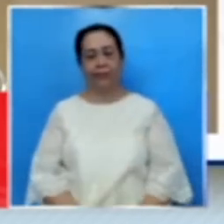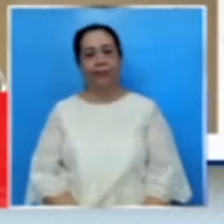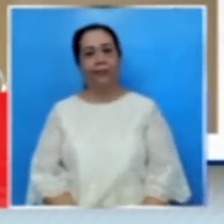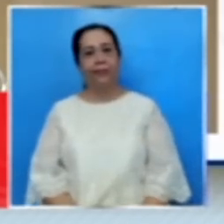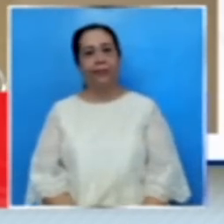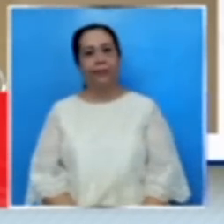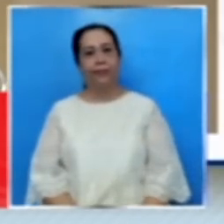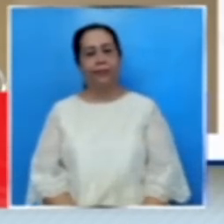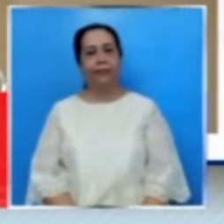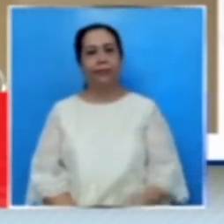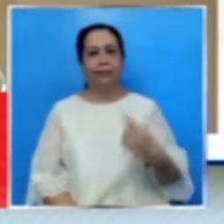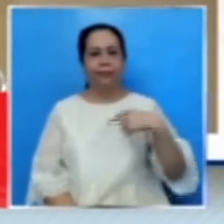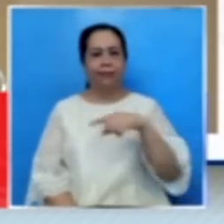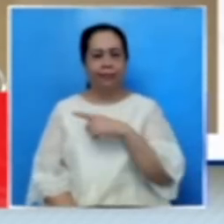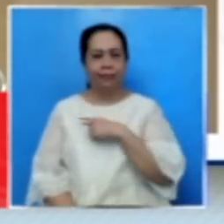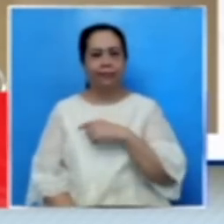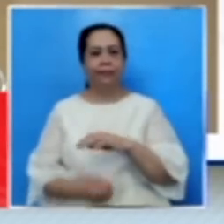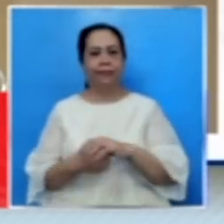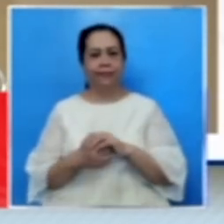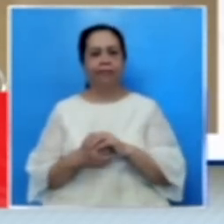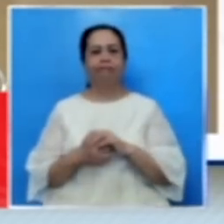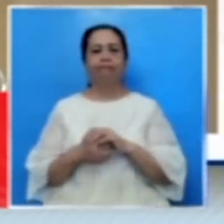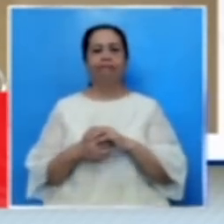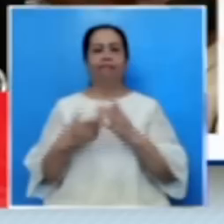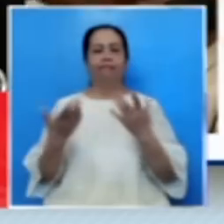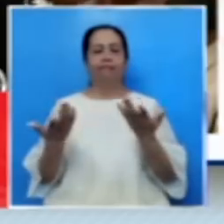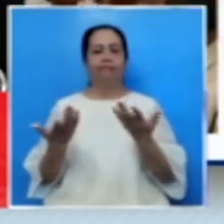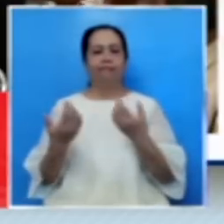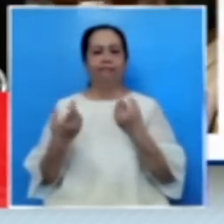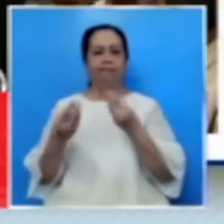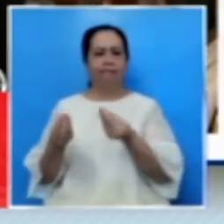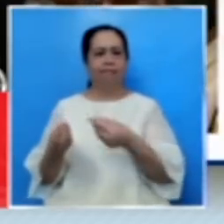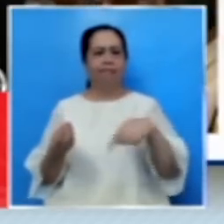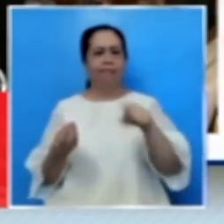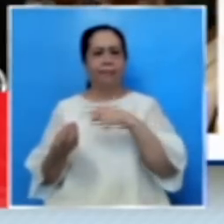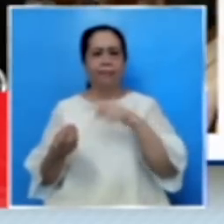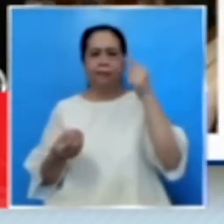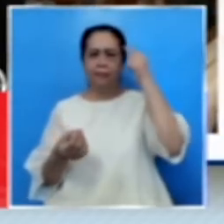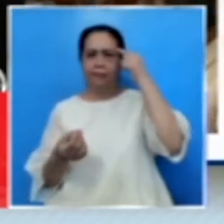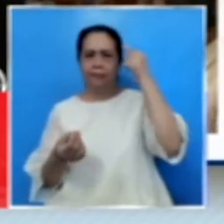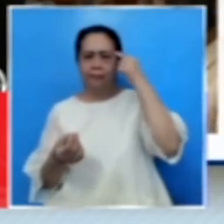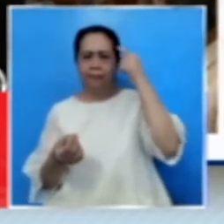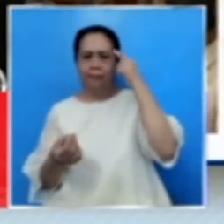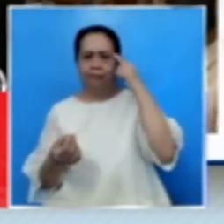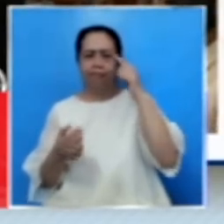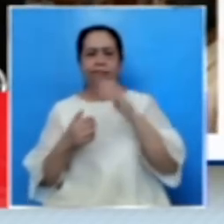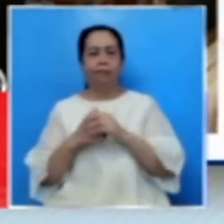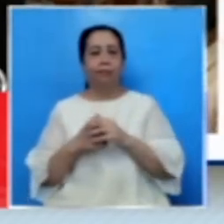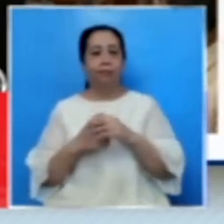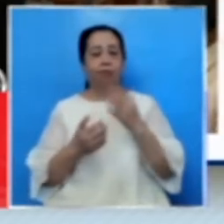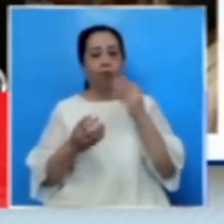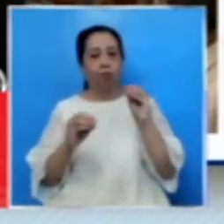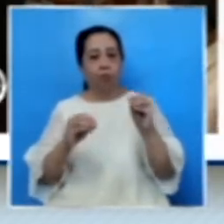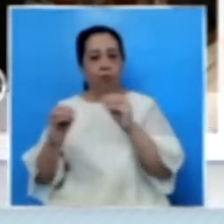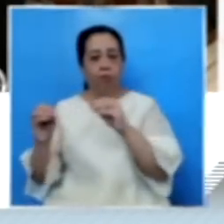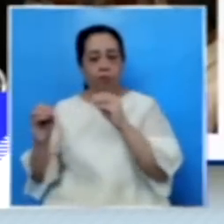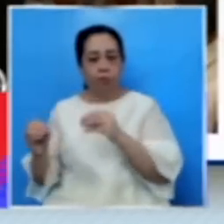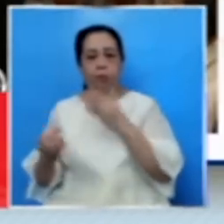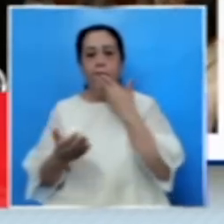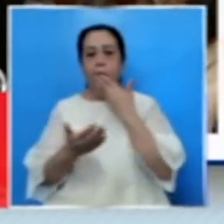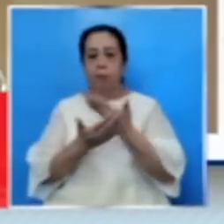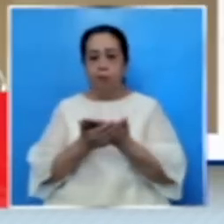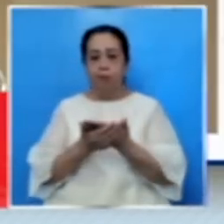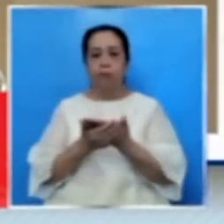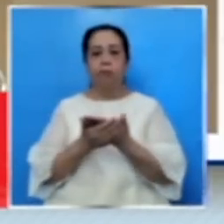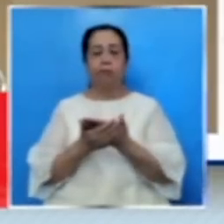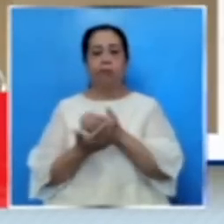Atong isilsil sa ilang alimpatakan na ang maayong pamatasan,